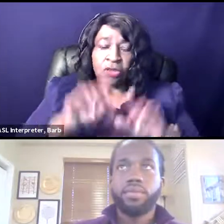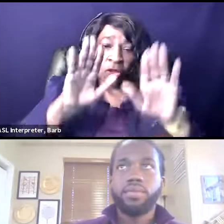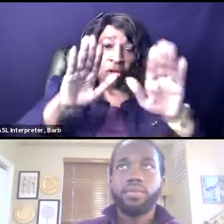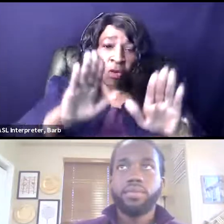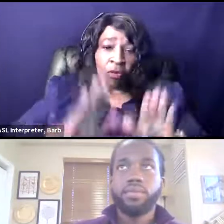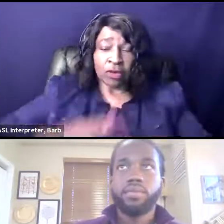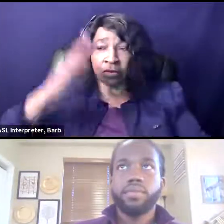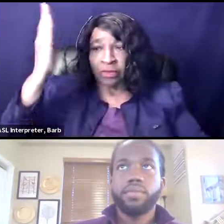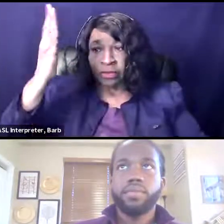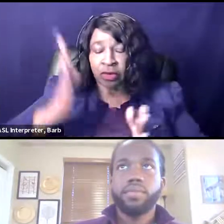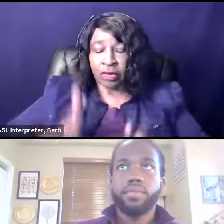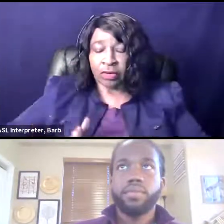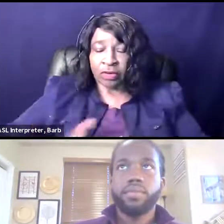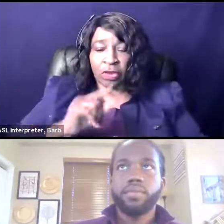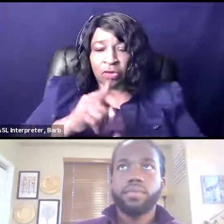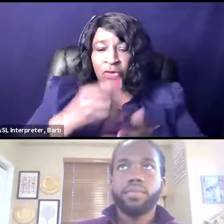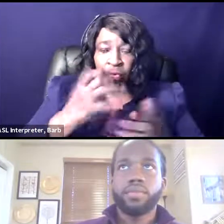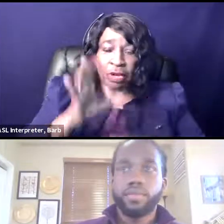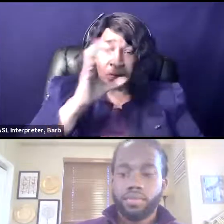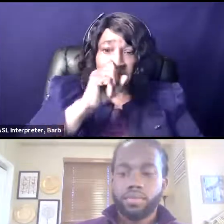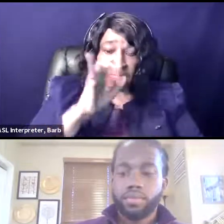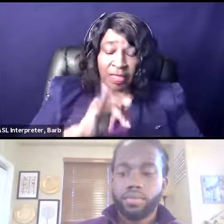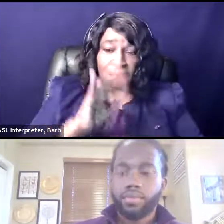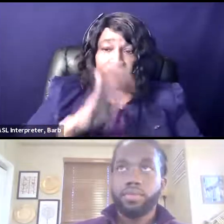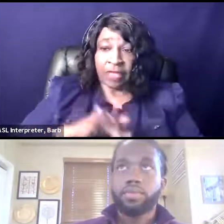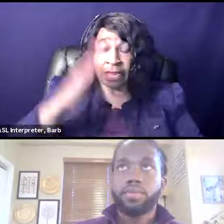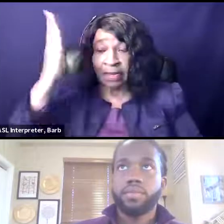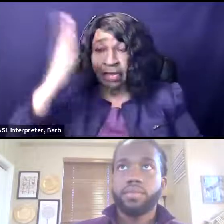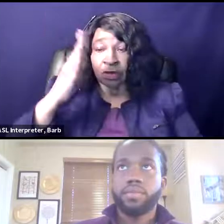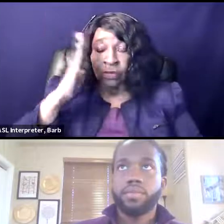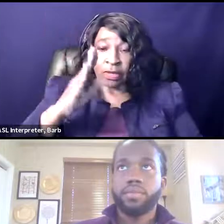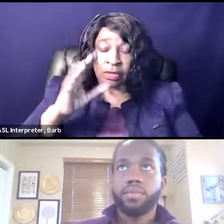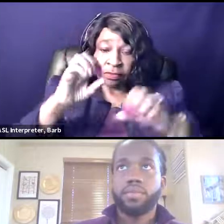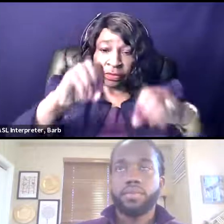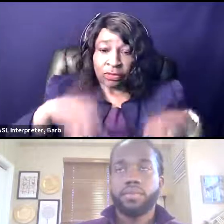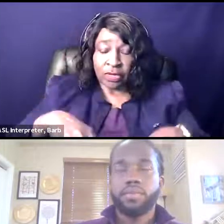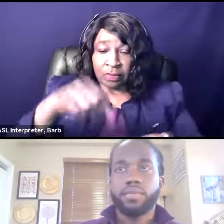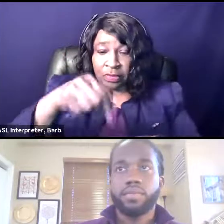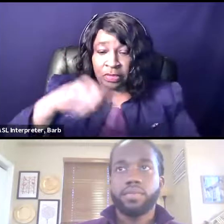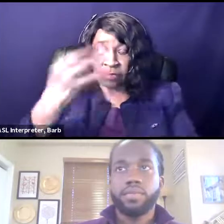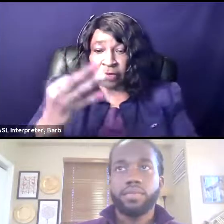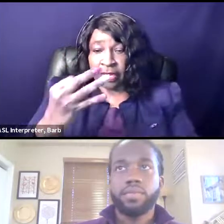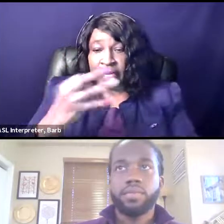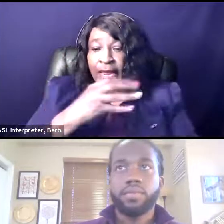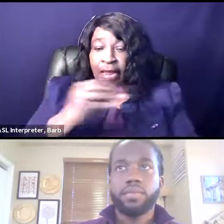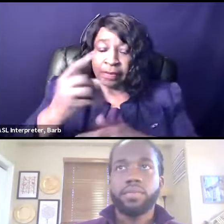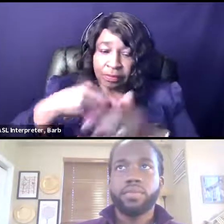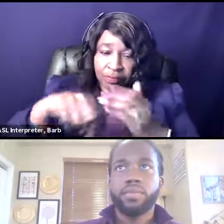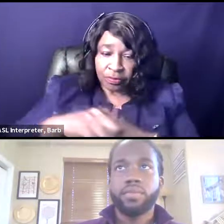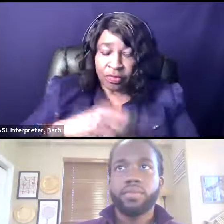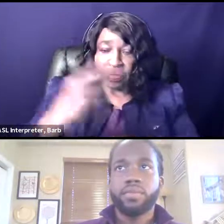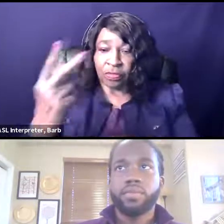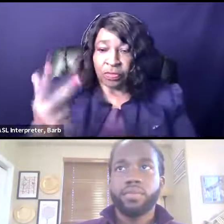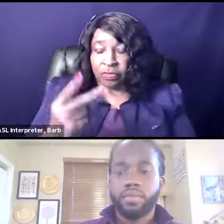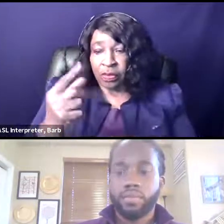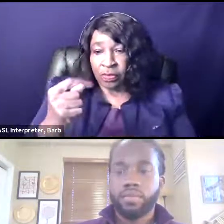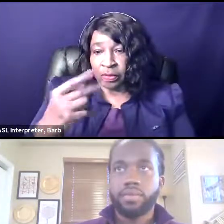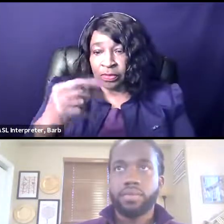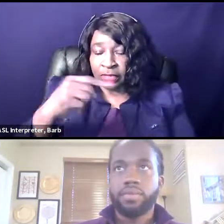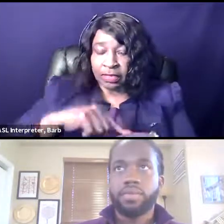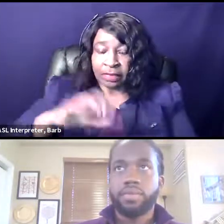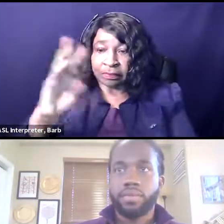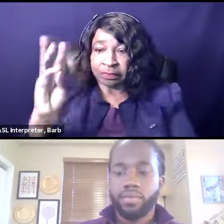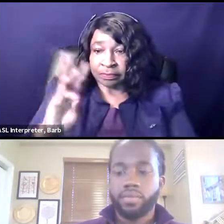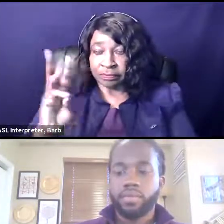definitely don't want to miss that. So that lecture will be dropping this Friday. And next Thursday at 6 p.m.